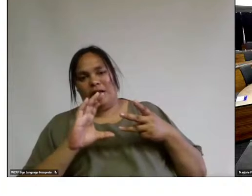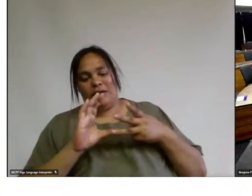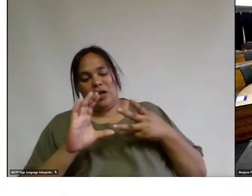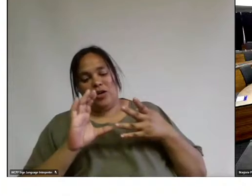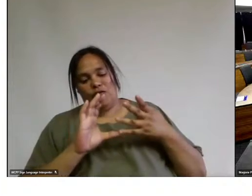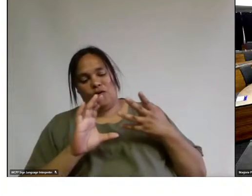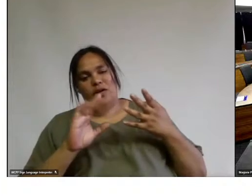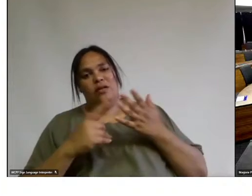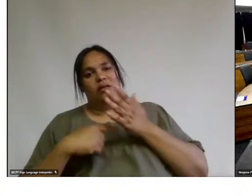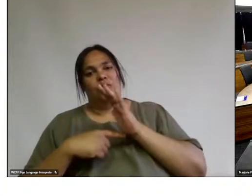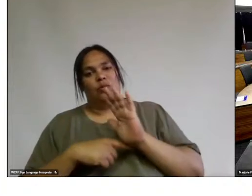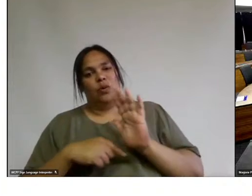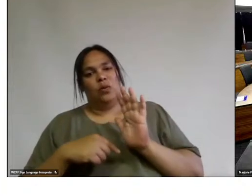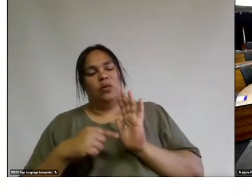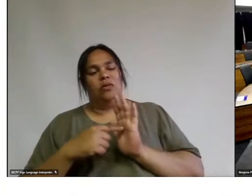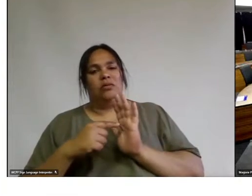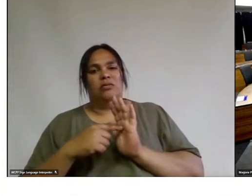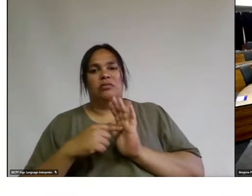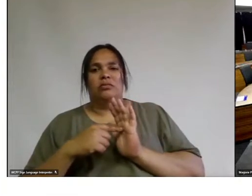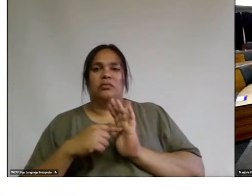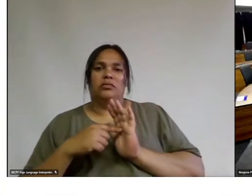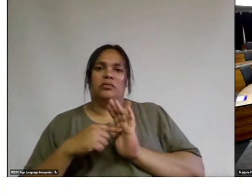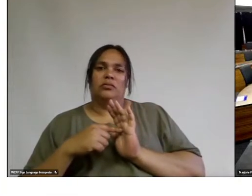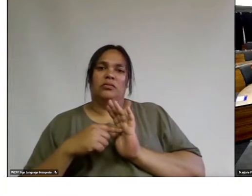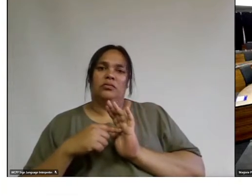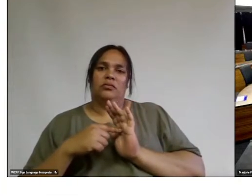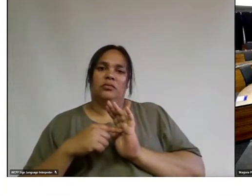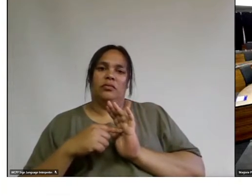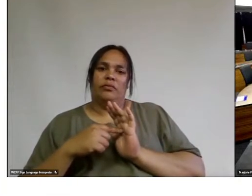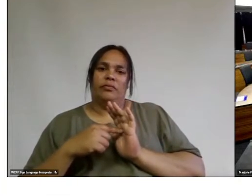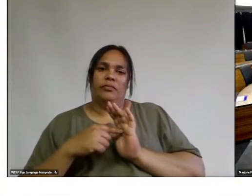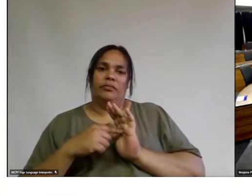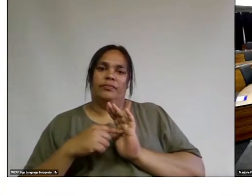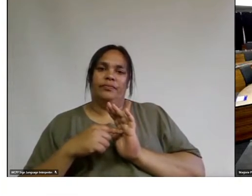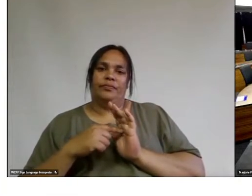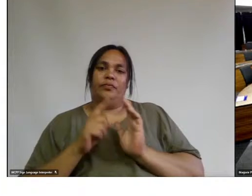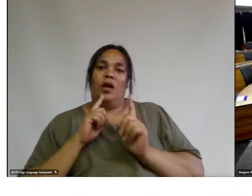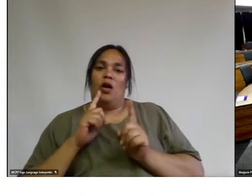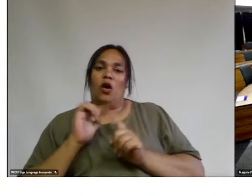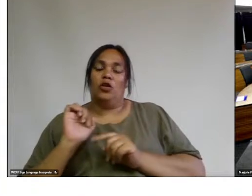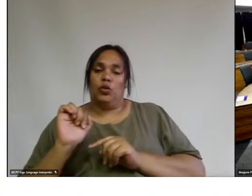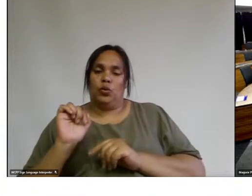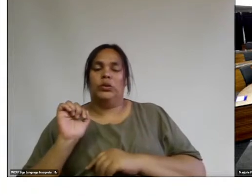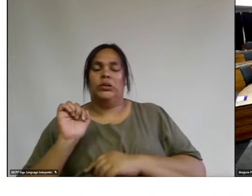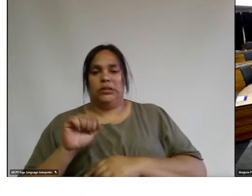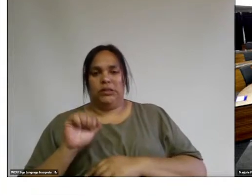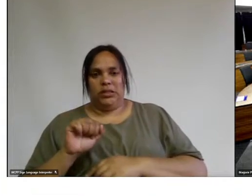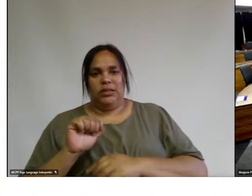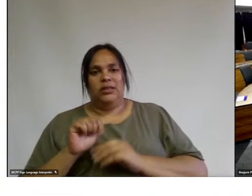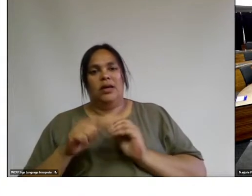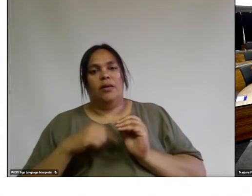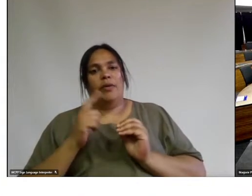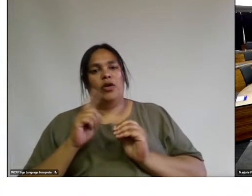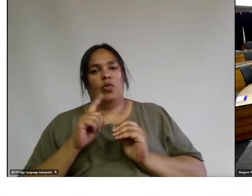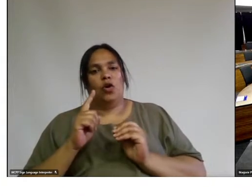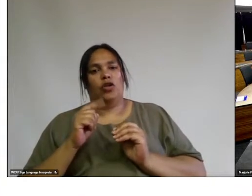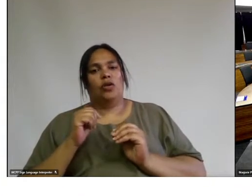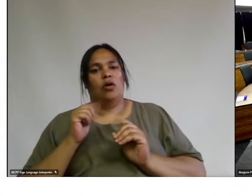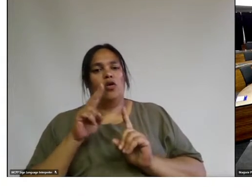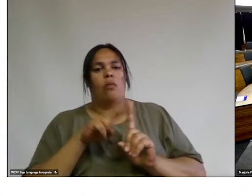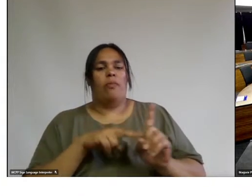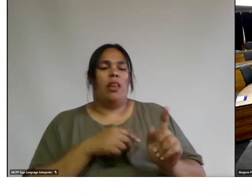indicates there that their answer is yes around the compliance